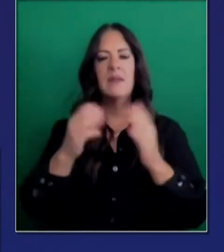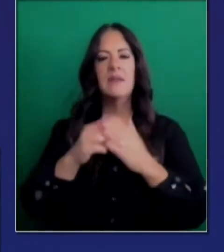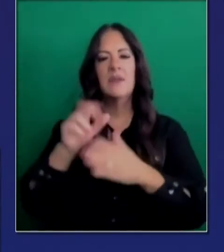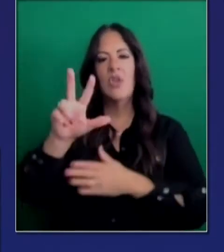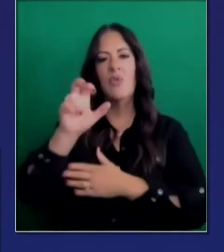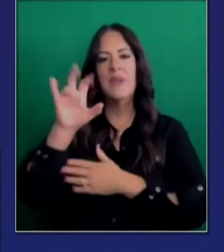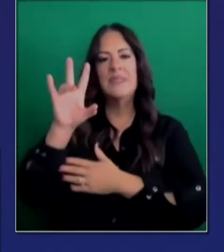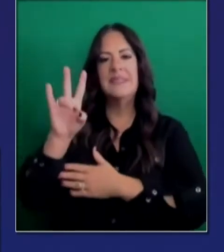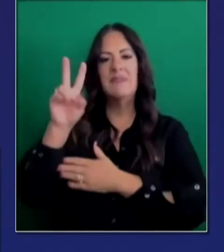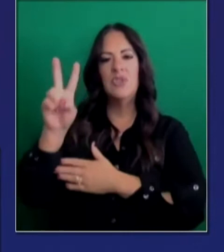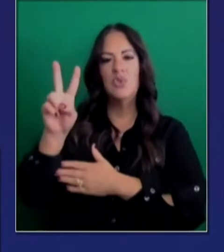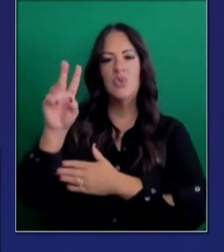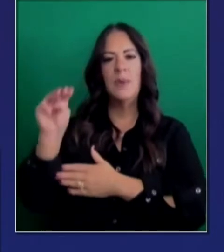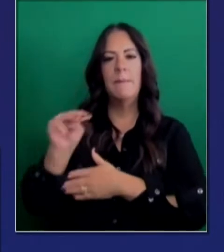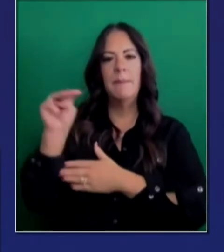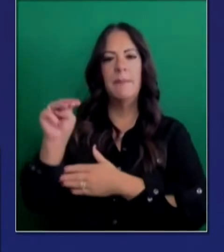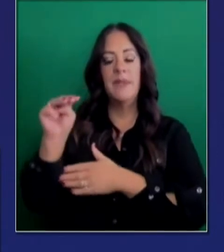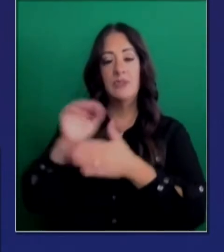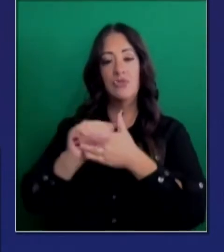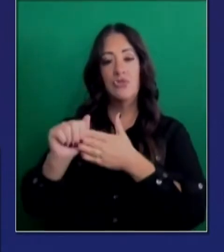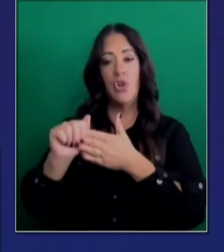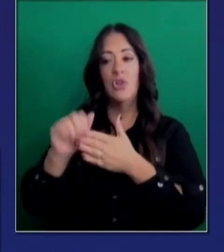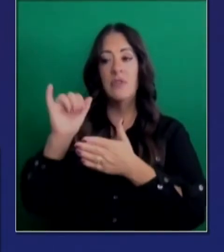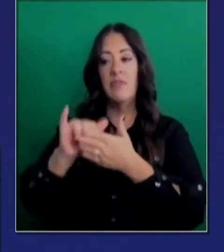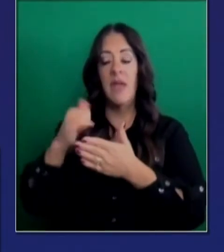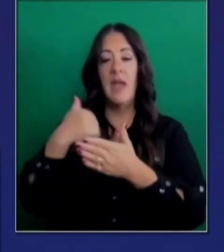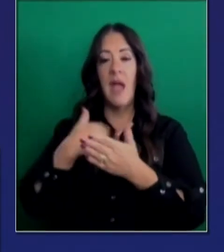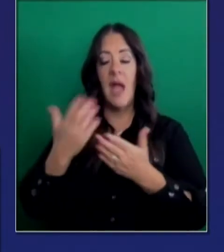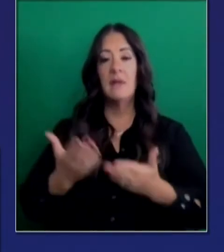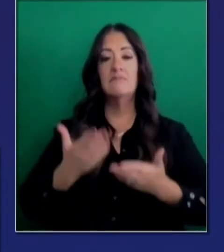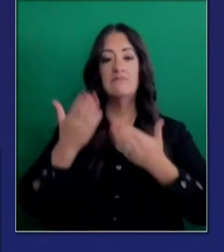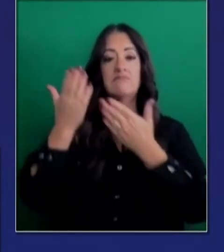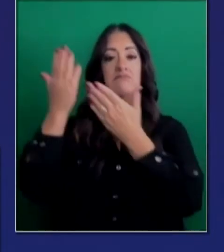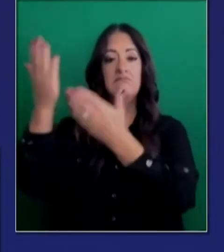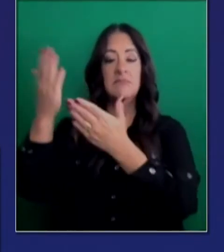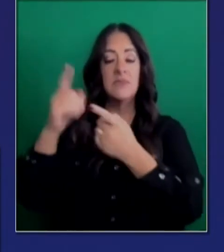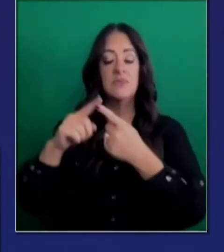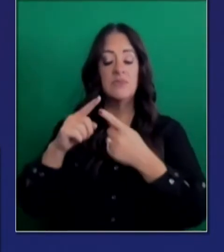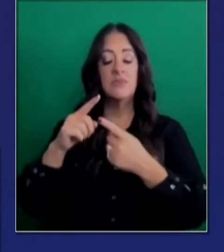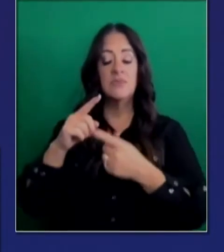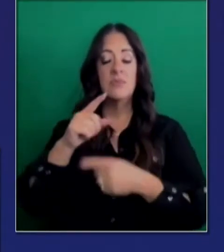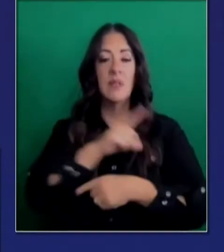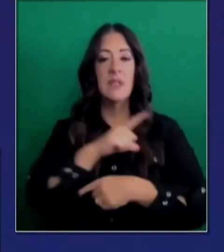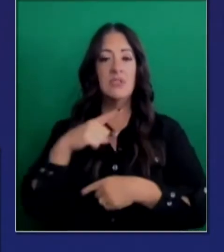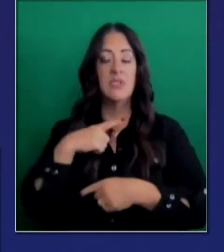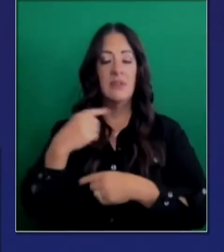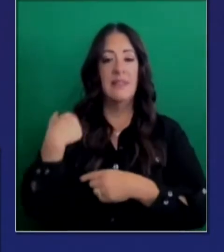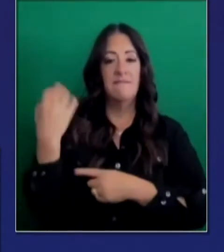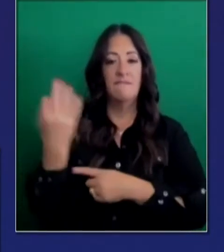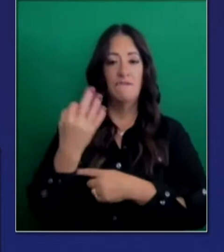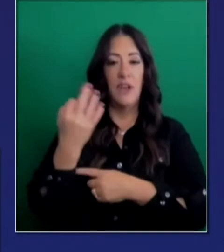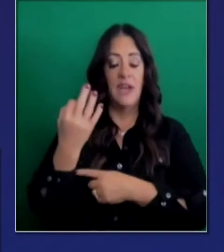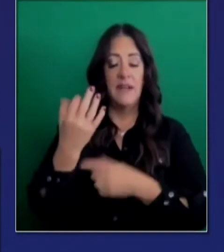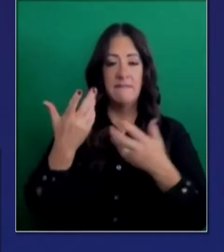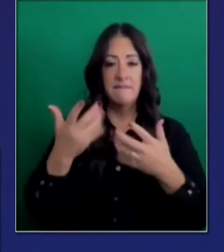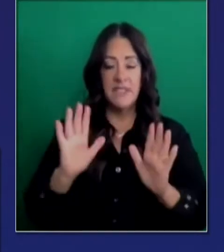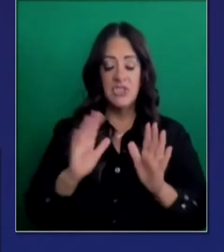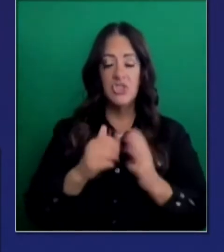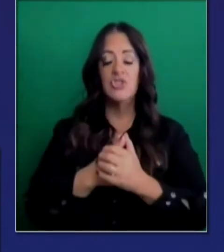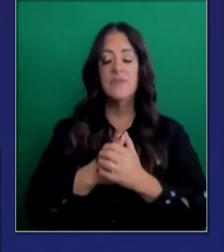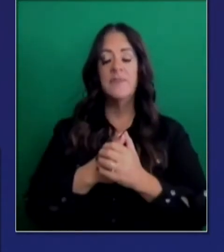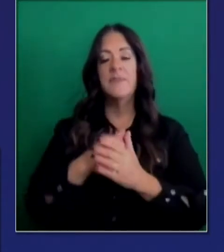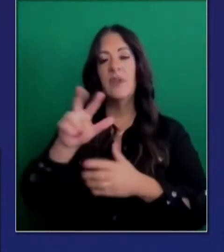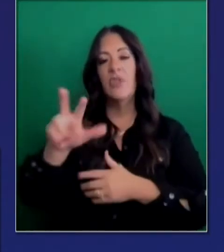is the budget that we submitted to the legislature on Friday. This is $372